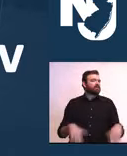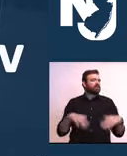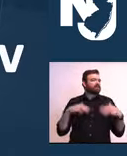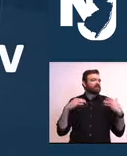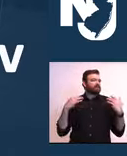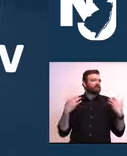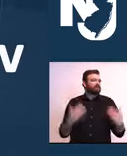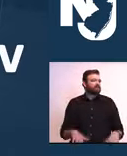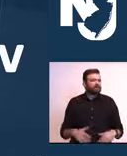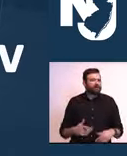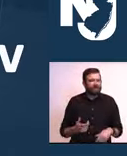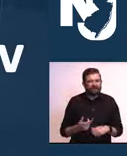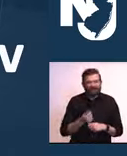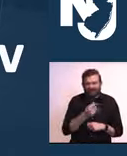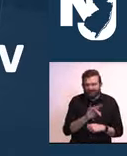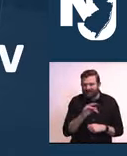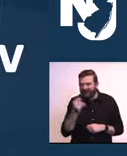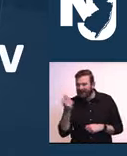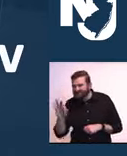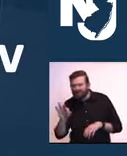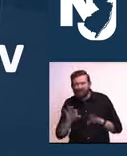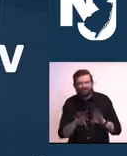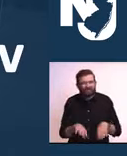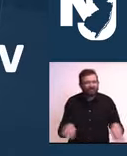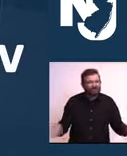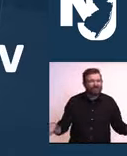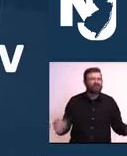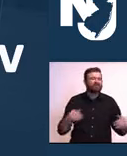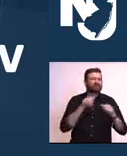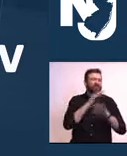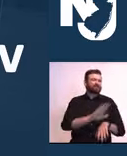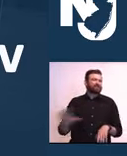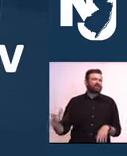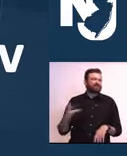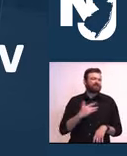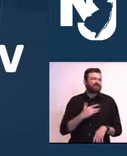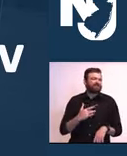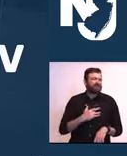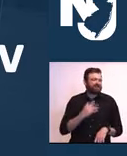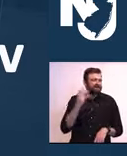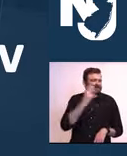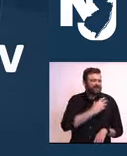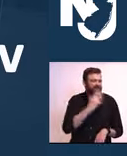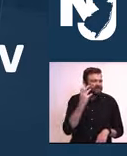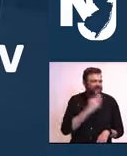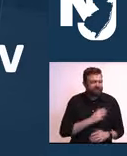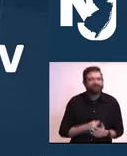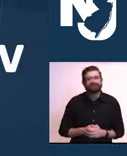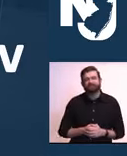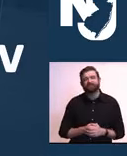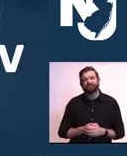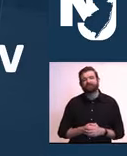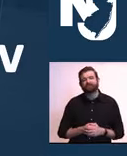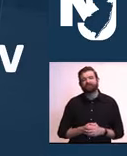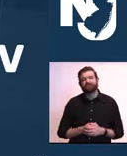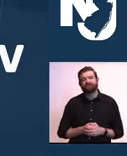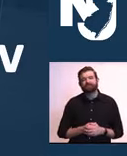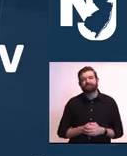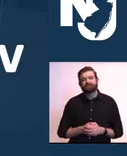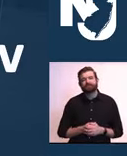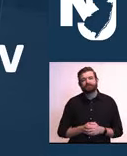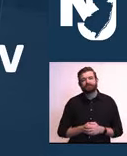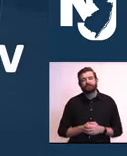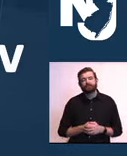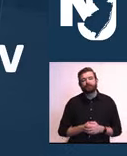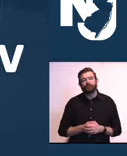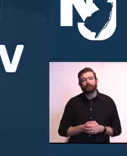18 or 19 of them kids, so bless their hearts. Let's jump right in on the topic of why we're here into the numbers, because we're in the